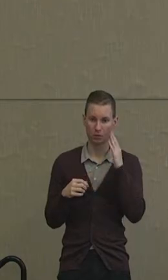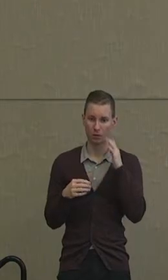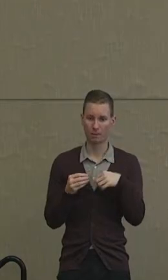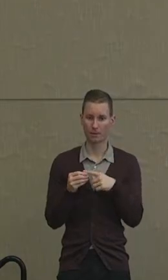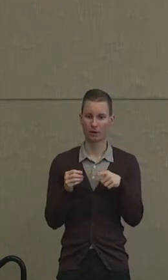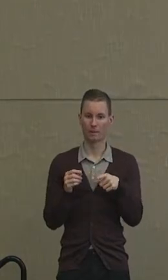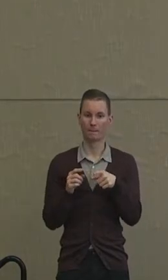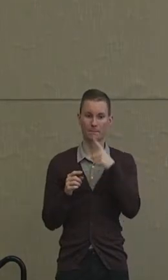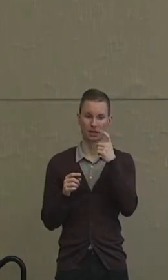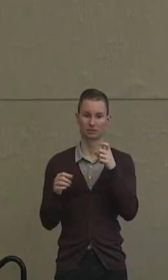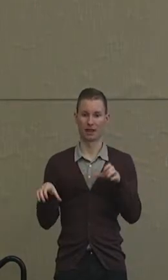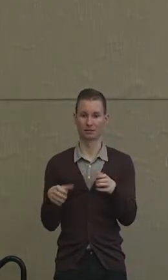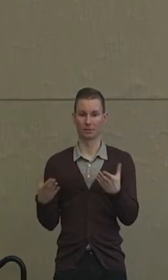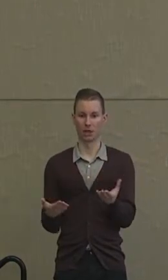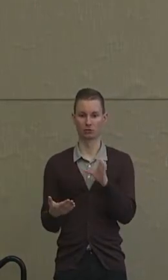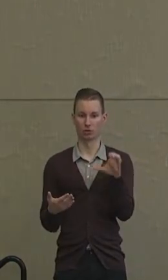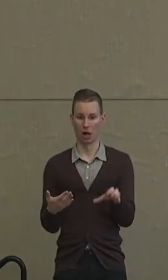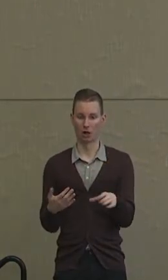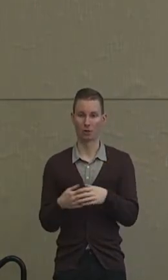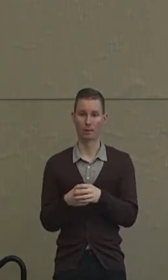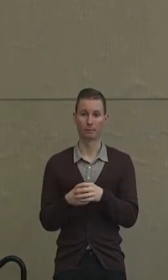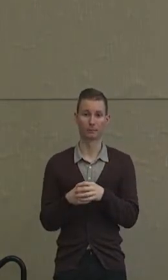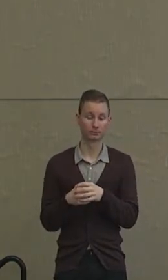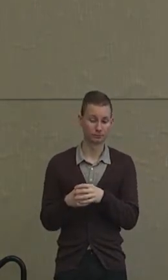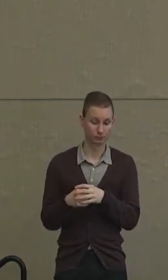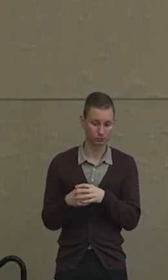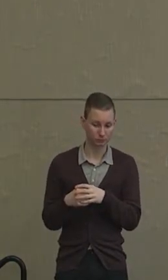her. But that young boy,